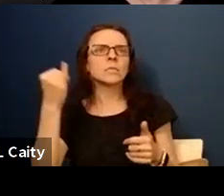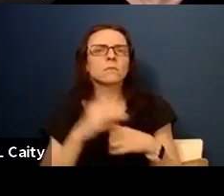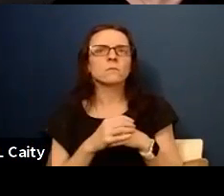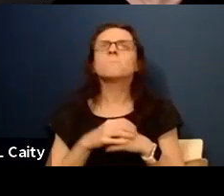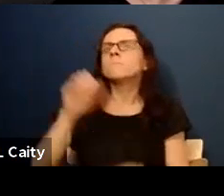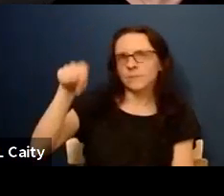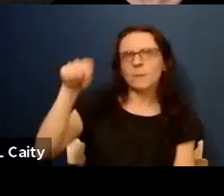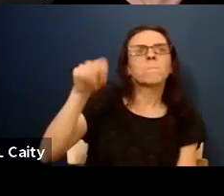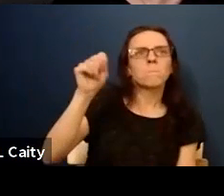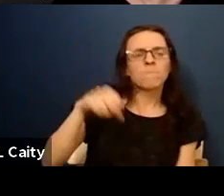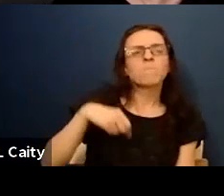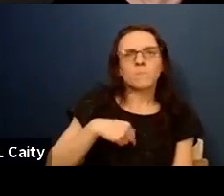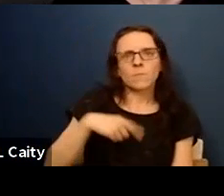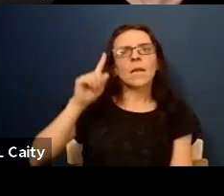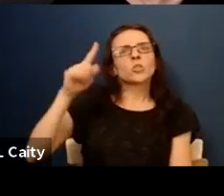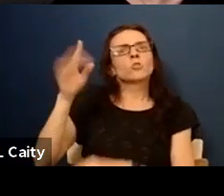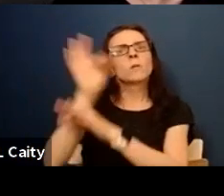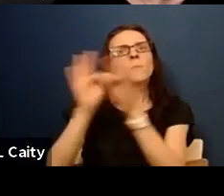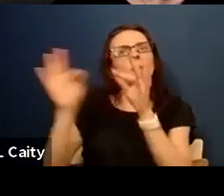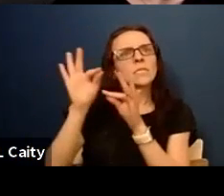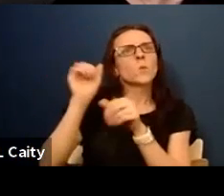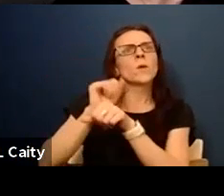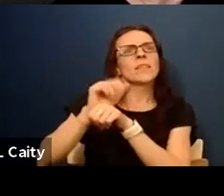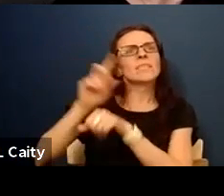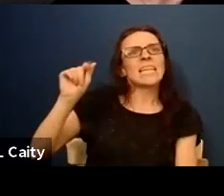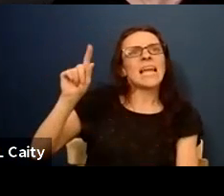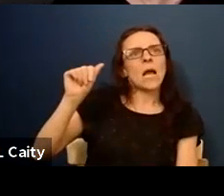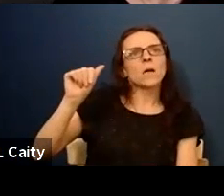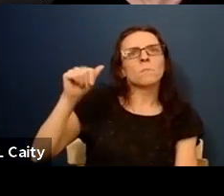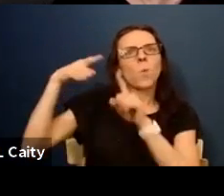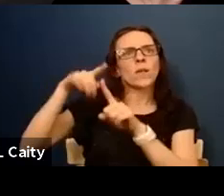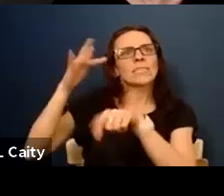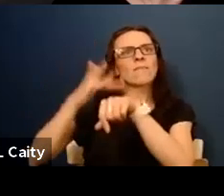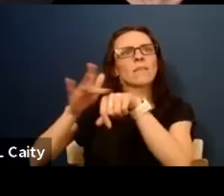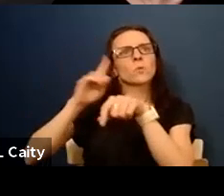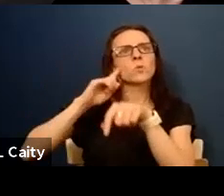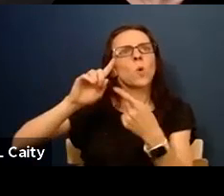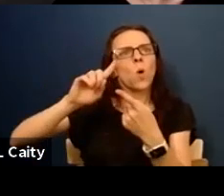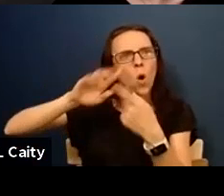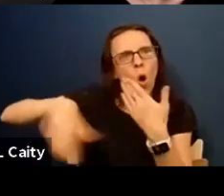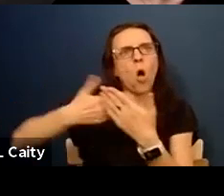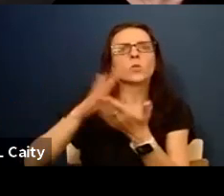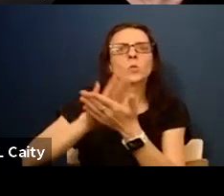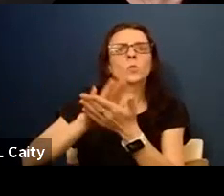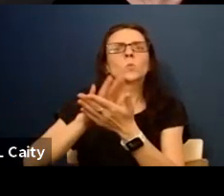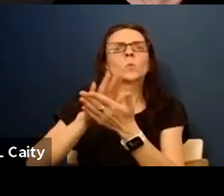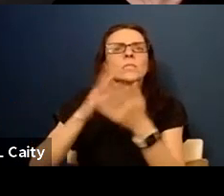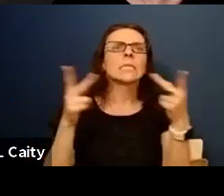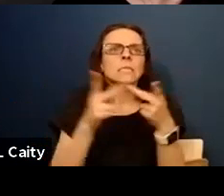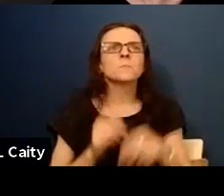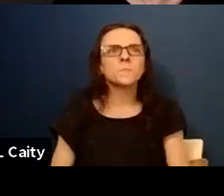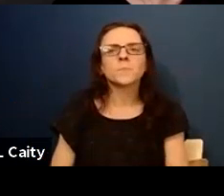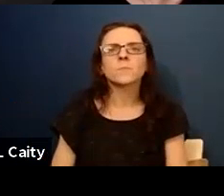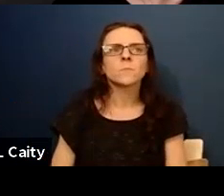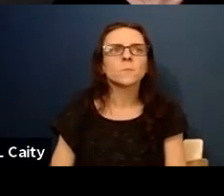just replacing that with the data point that's available to all school types, but it's exactly what you suggested, Dr. Tung. I would